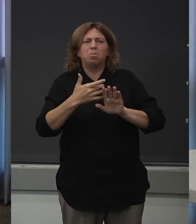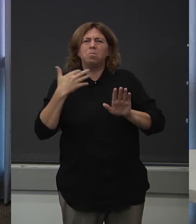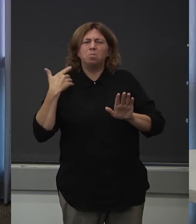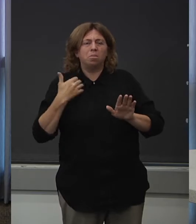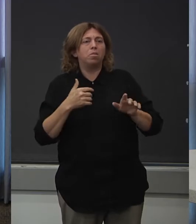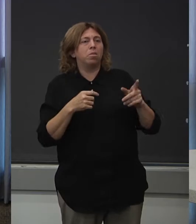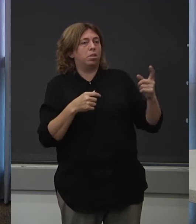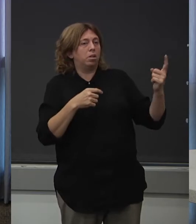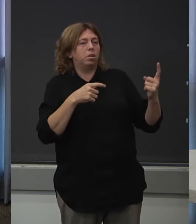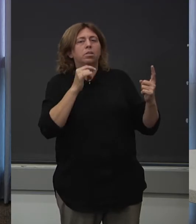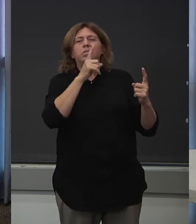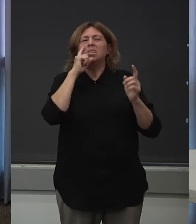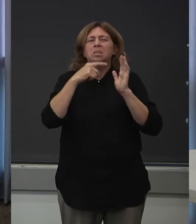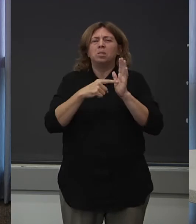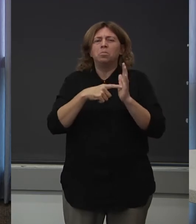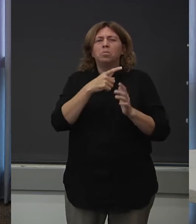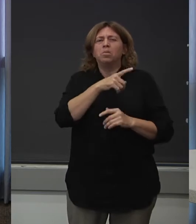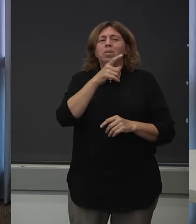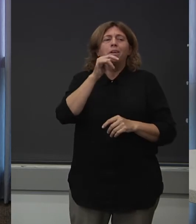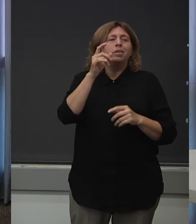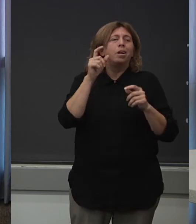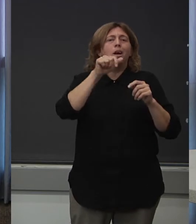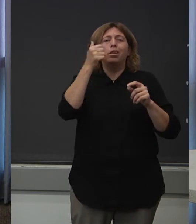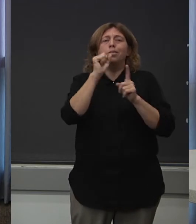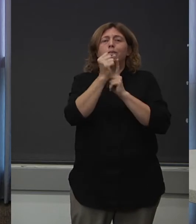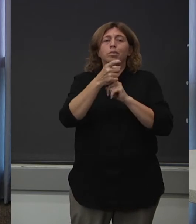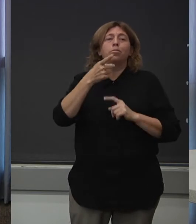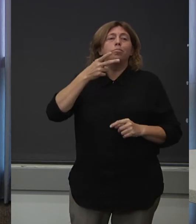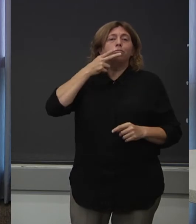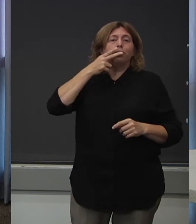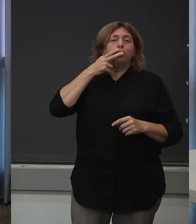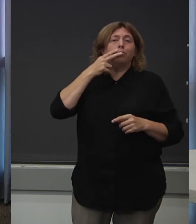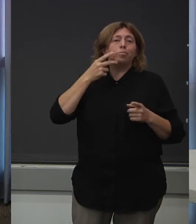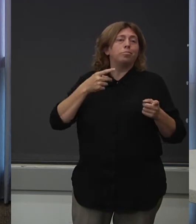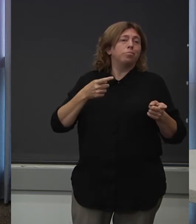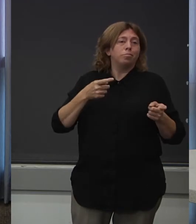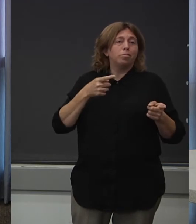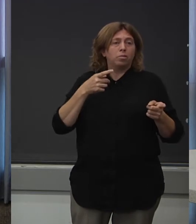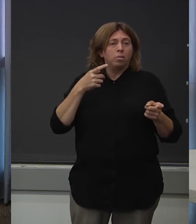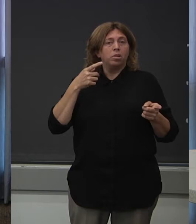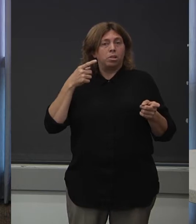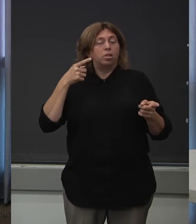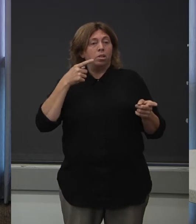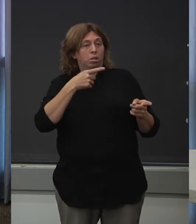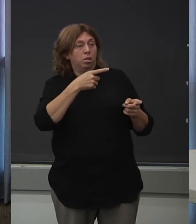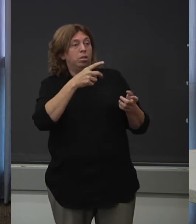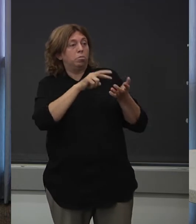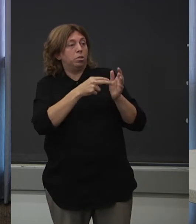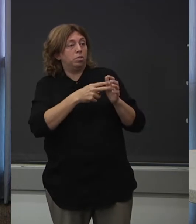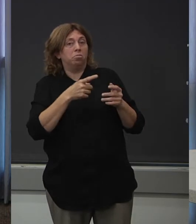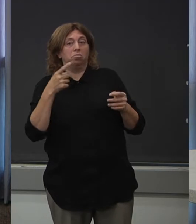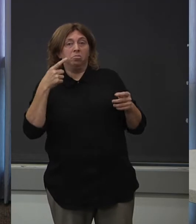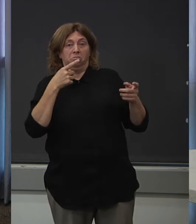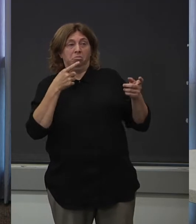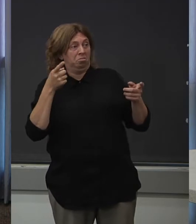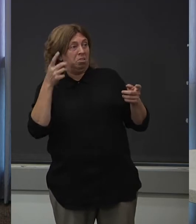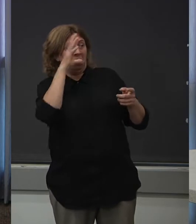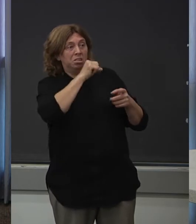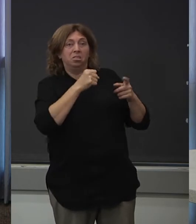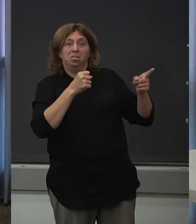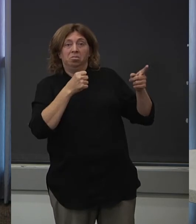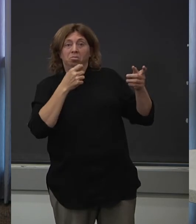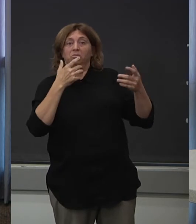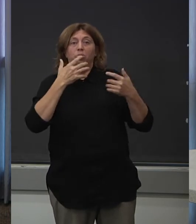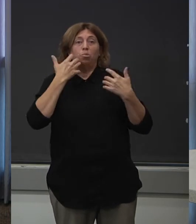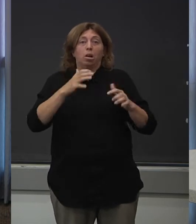to put the cigarette out, we assume that you'd refuse them service. And if they refuse to leave, that you'd address it the same way you always